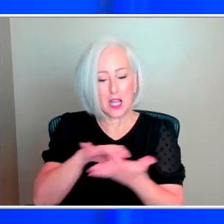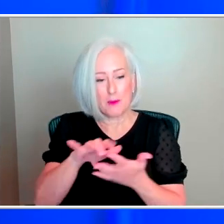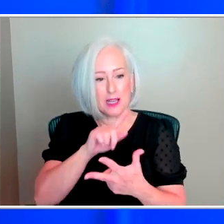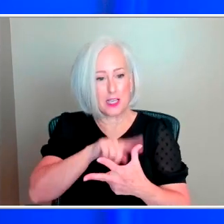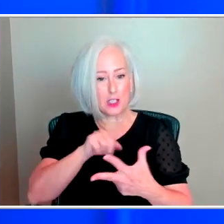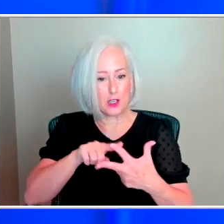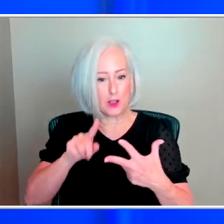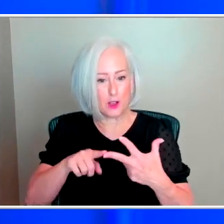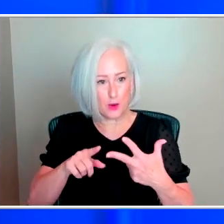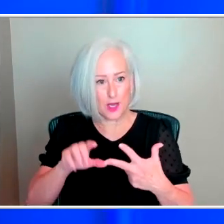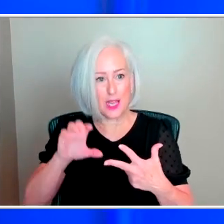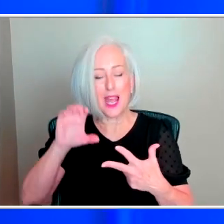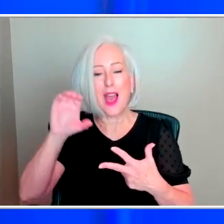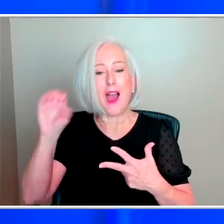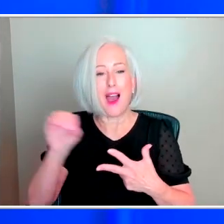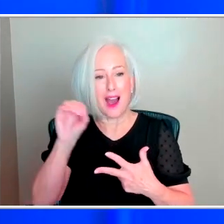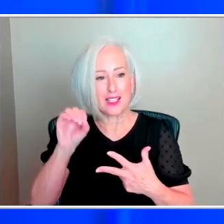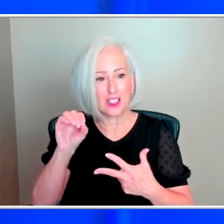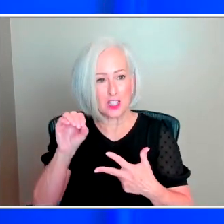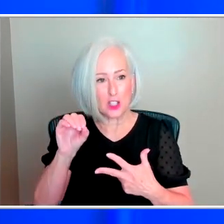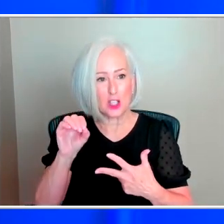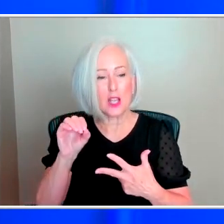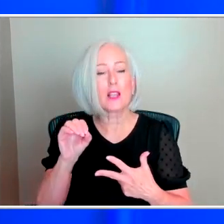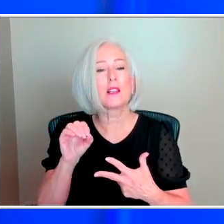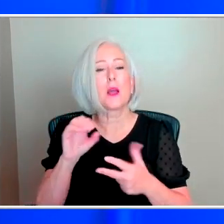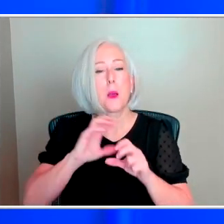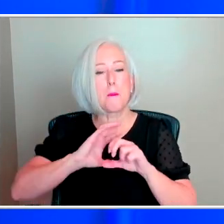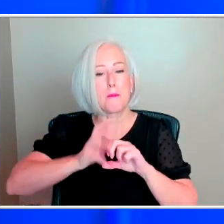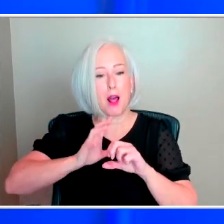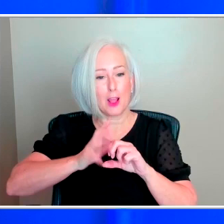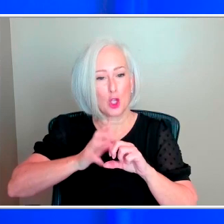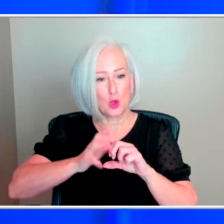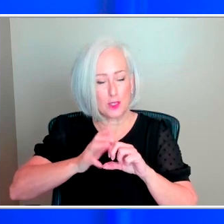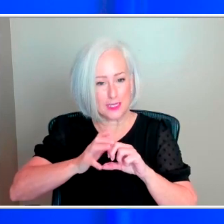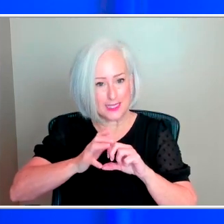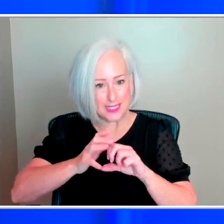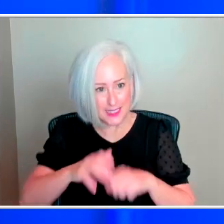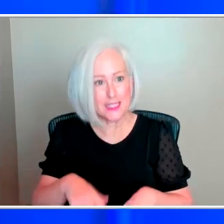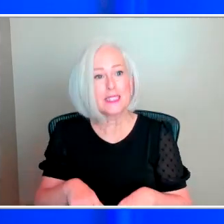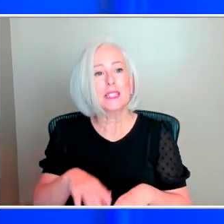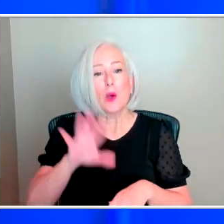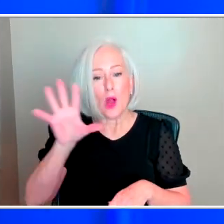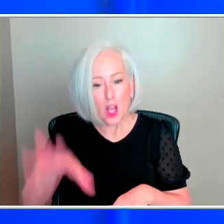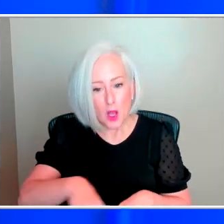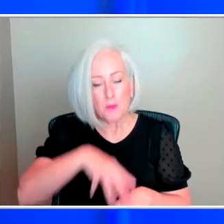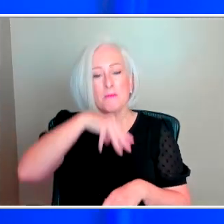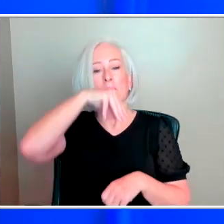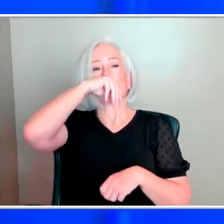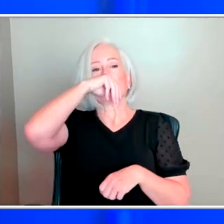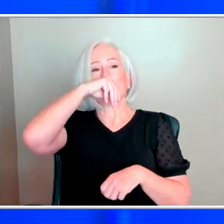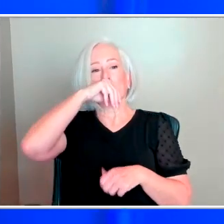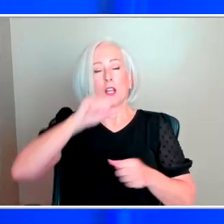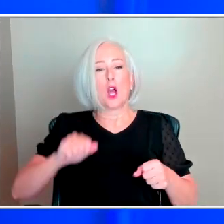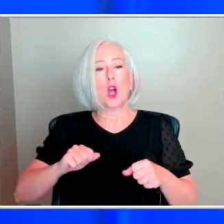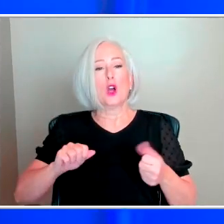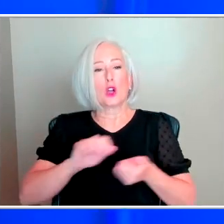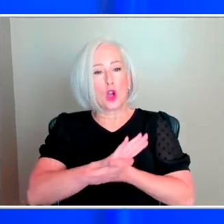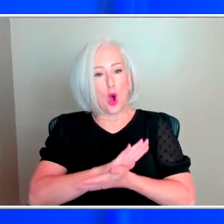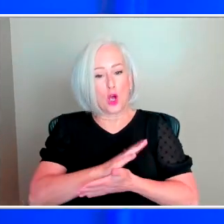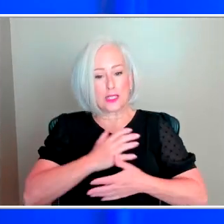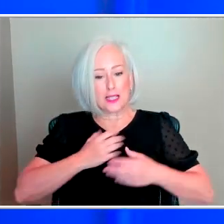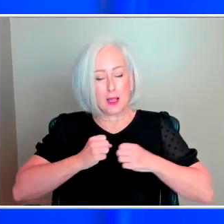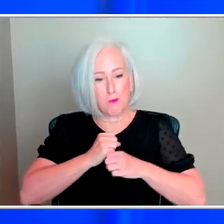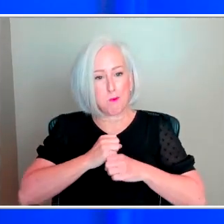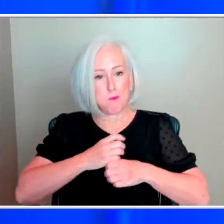oxygen molecules. It's an oxidant, and when it's inhaled, it causes inflammation, and it can